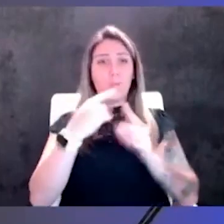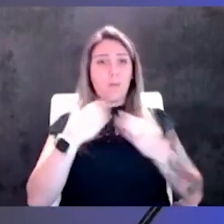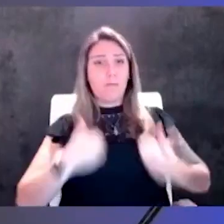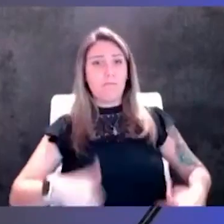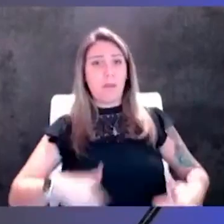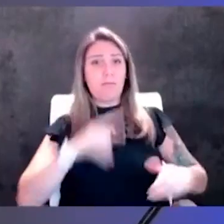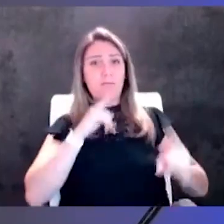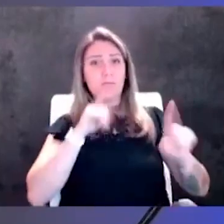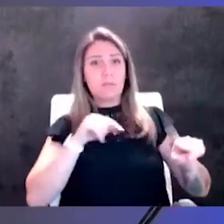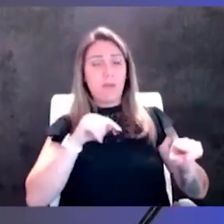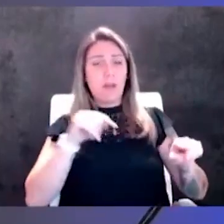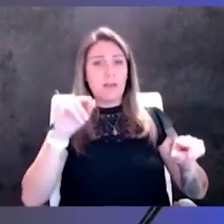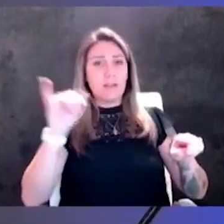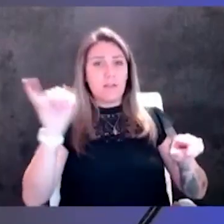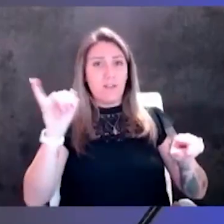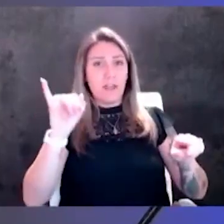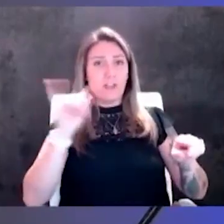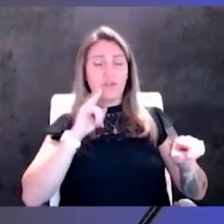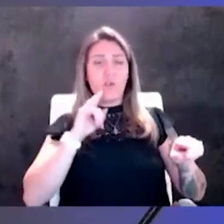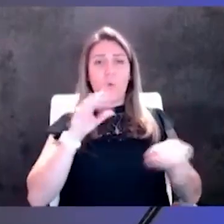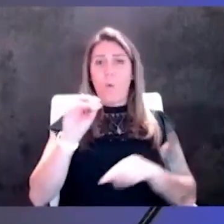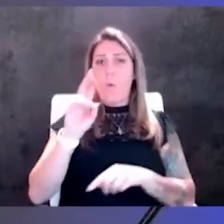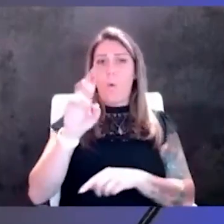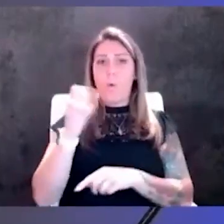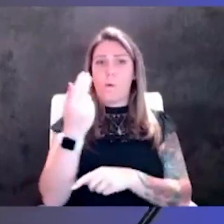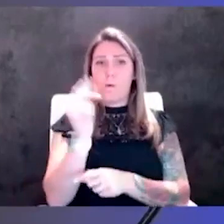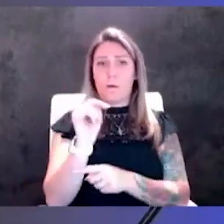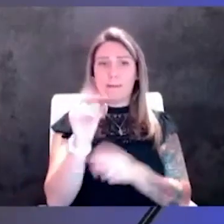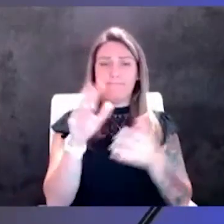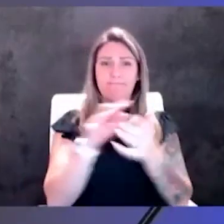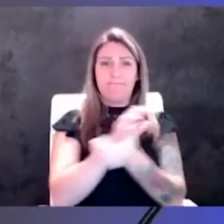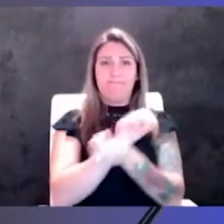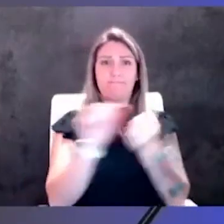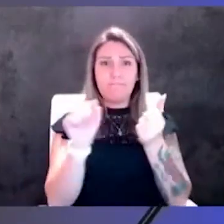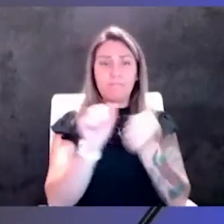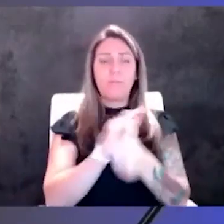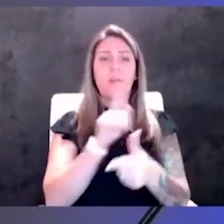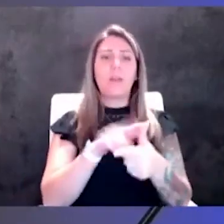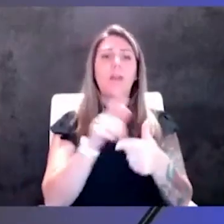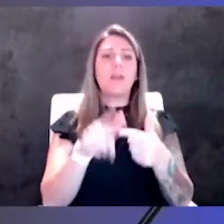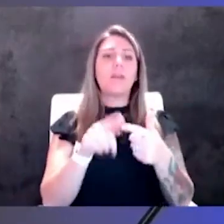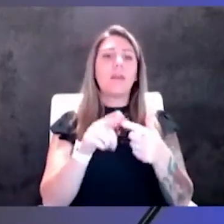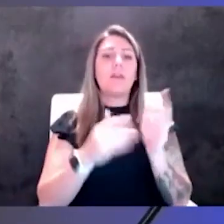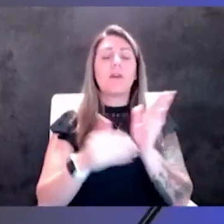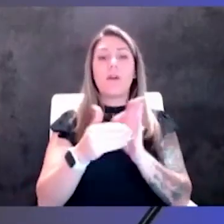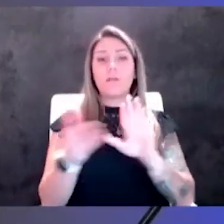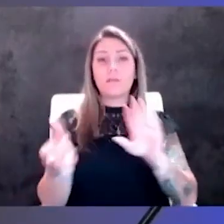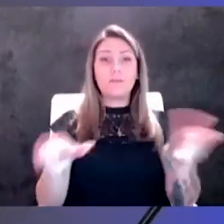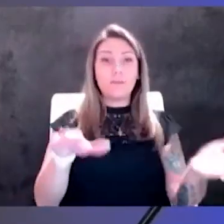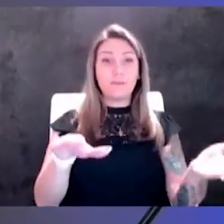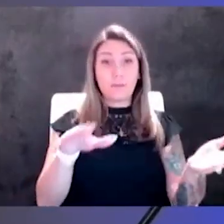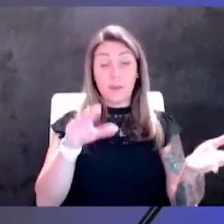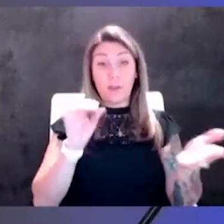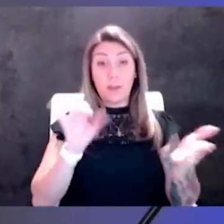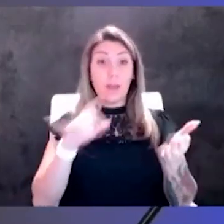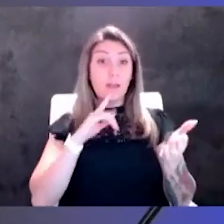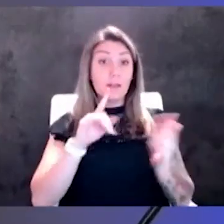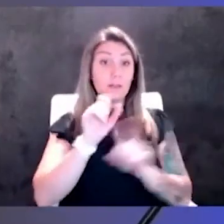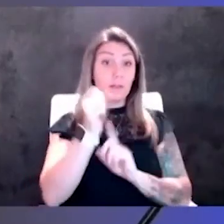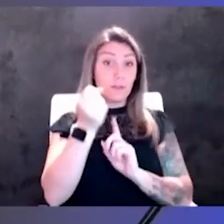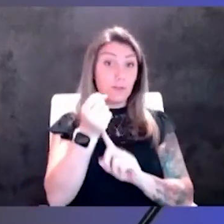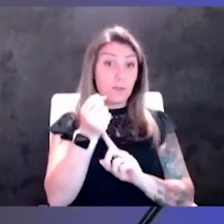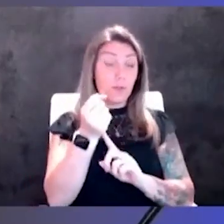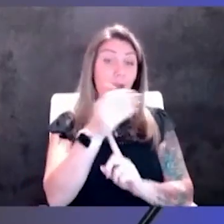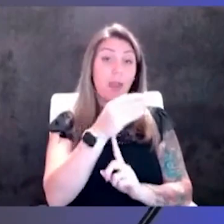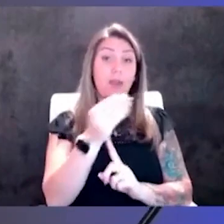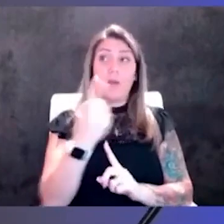infection results in organ damage and quite frequently death. And in that condition, we need to give antibiotics